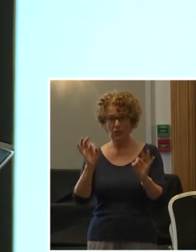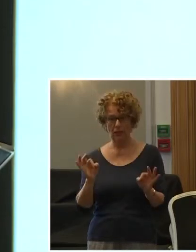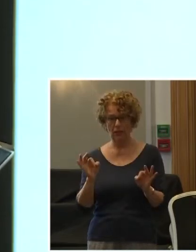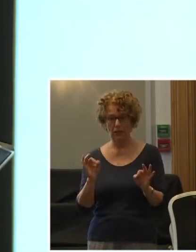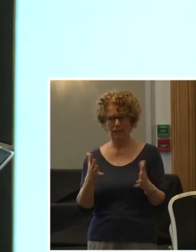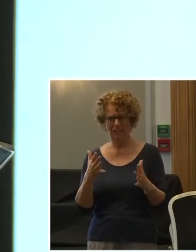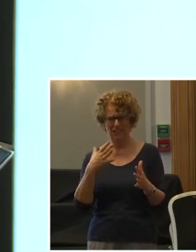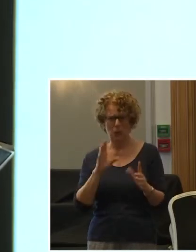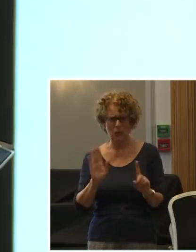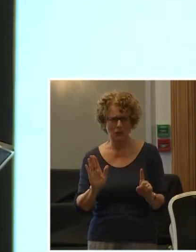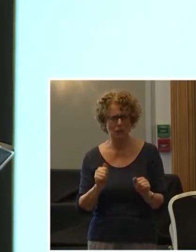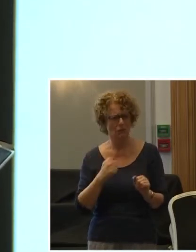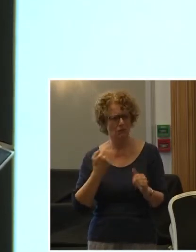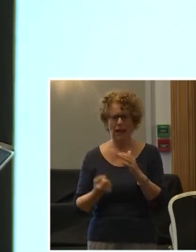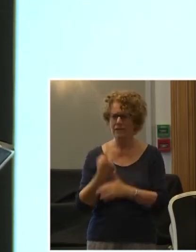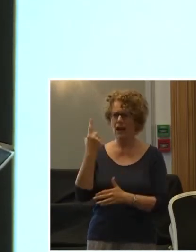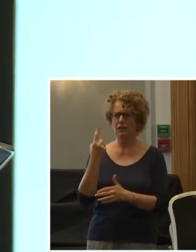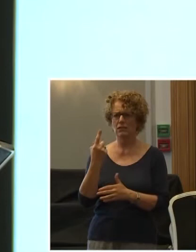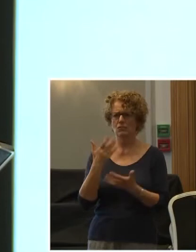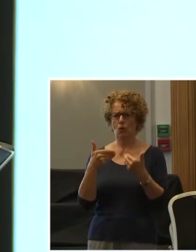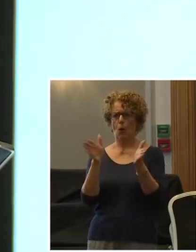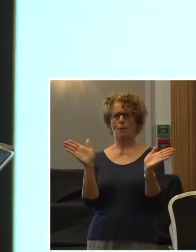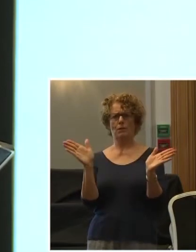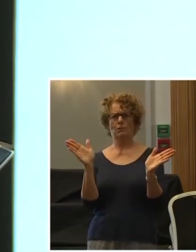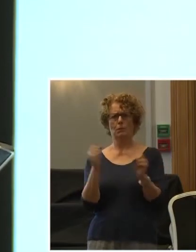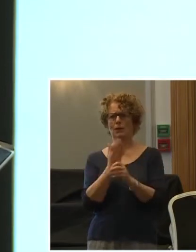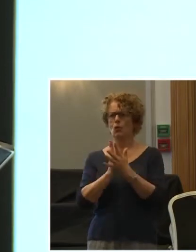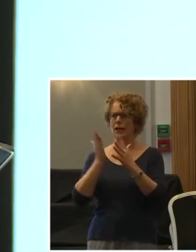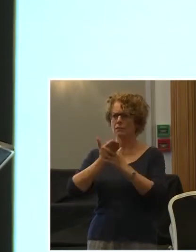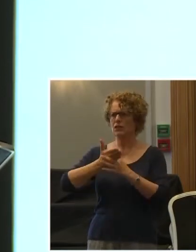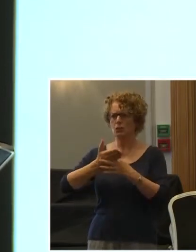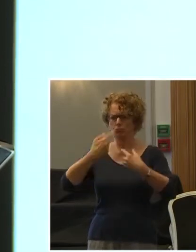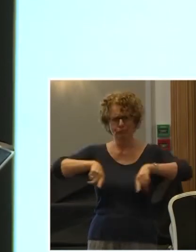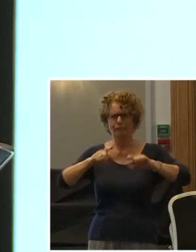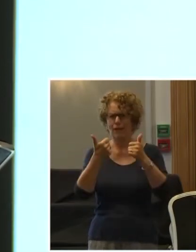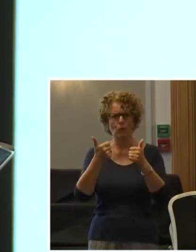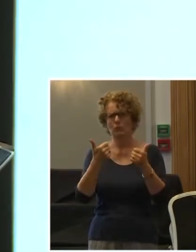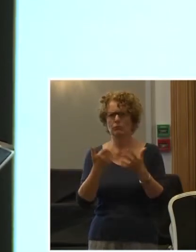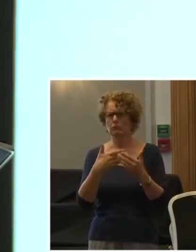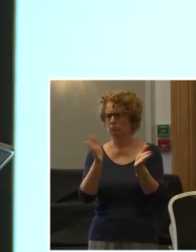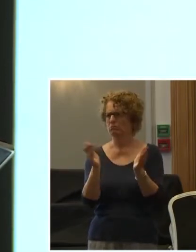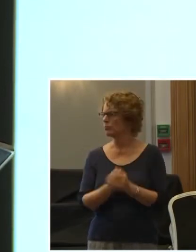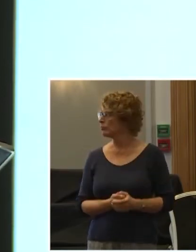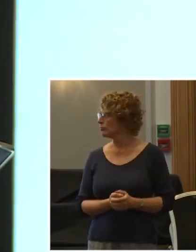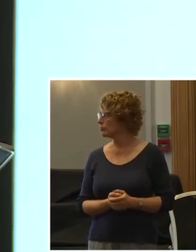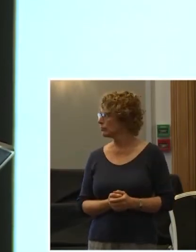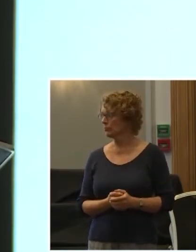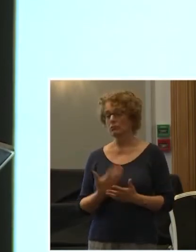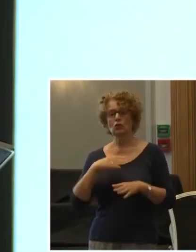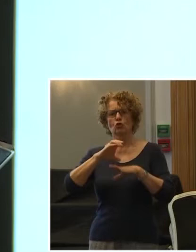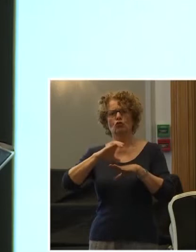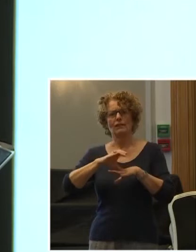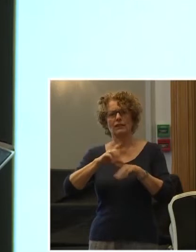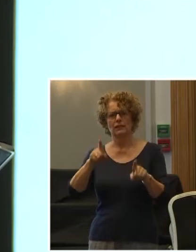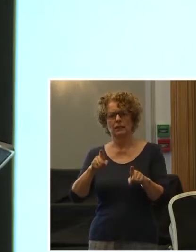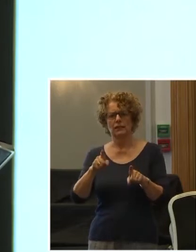nor would we ever want to. Our events are to be open and accessible to absolutely everybody. But we are a charity that receives